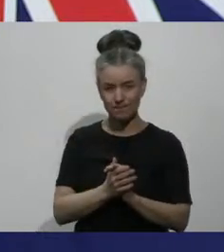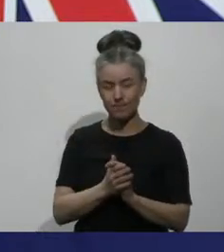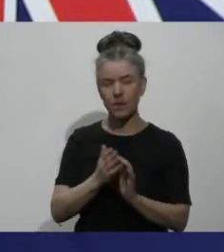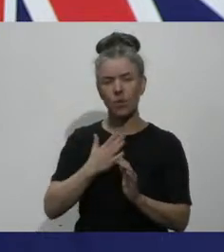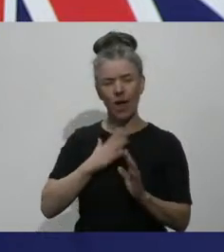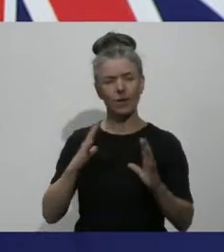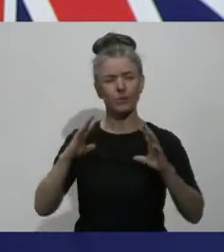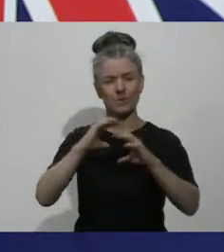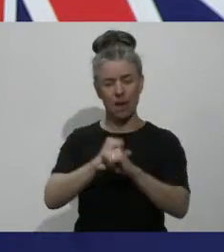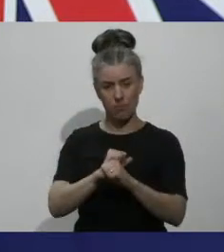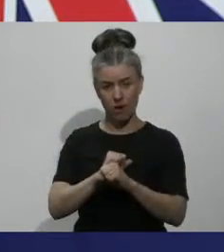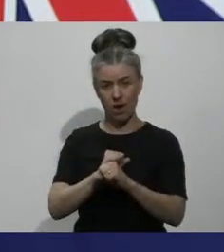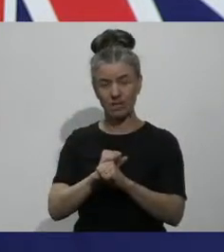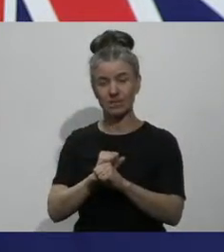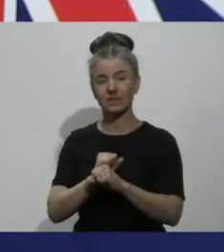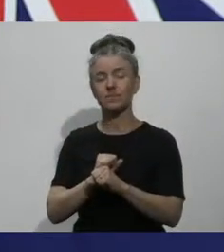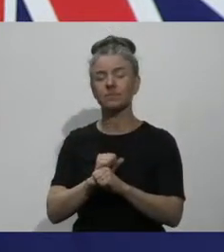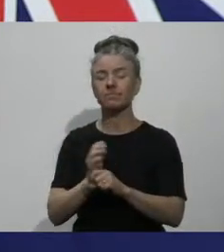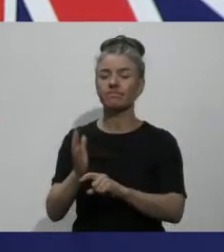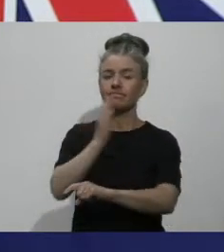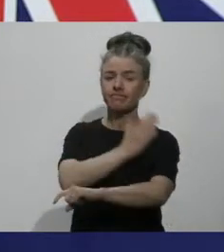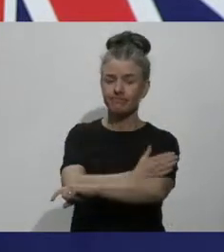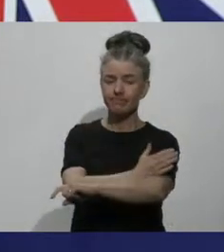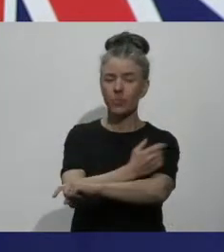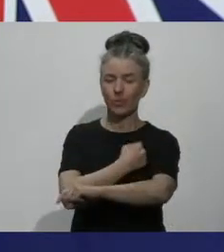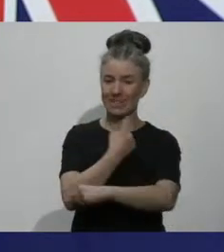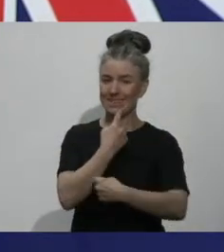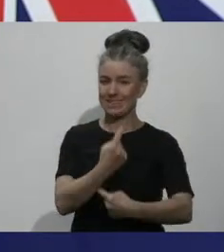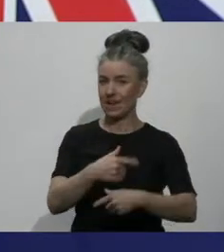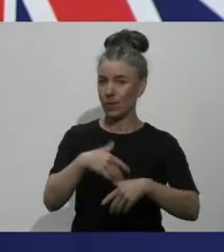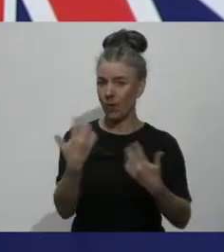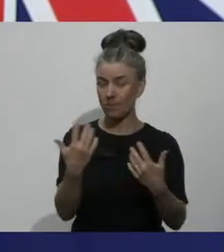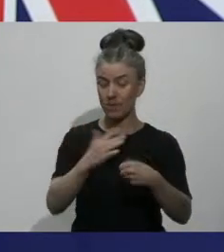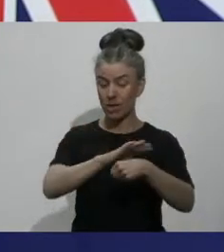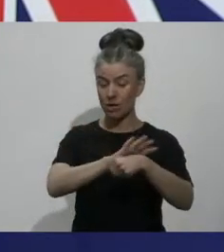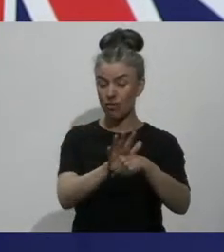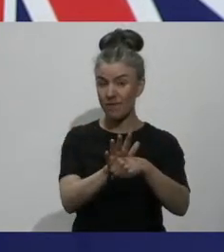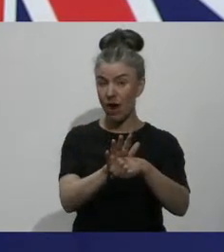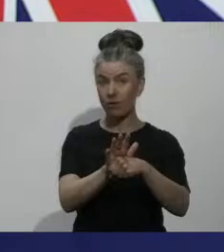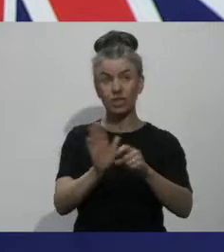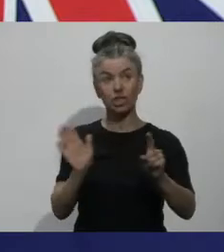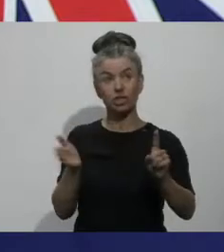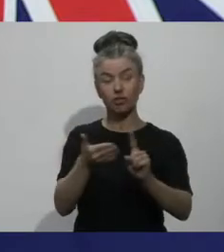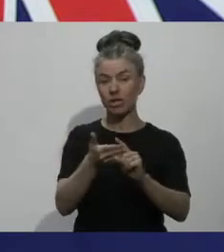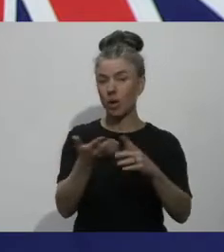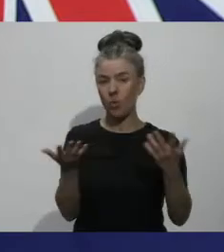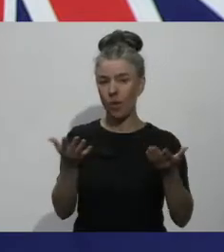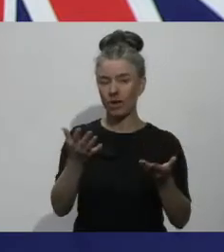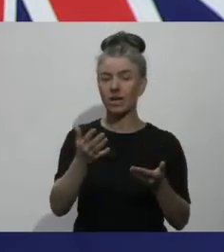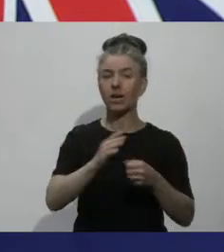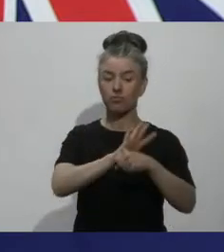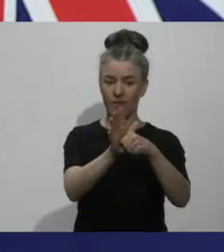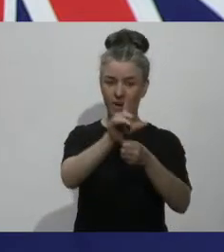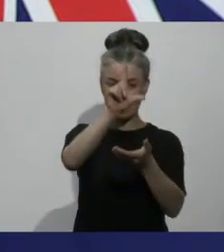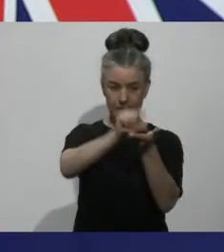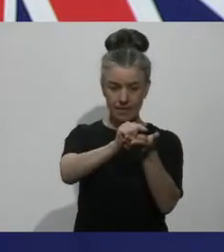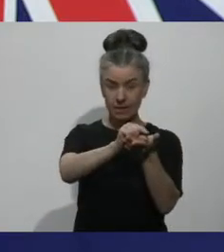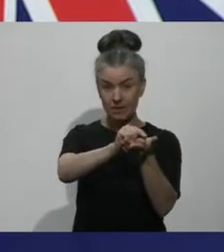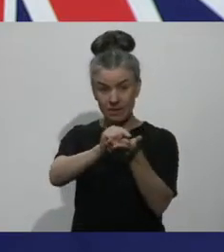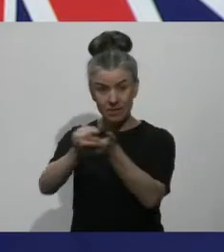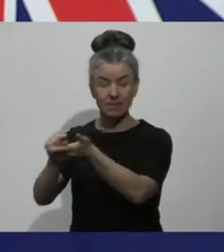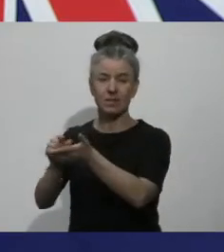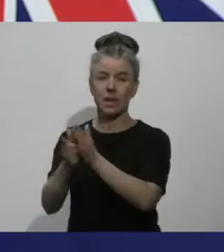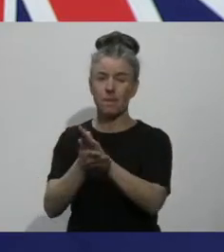start, our overall COVID-19 strategy remains elimination. That requires the ongoing stamping out